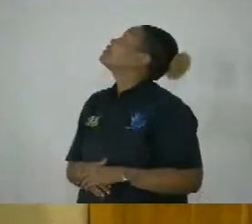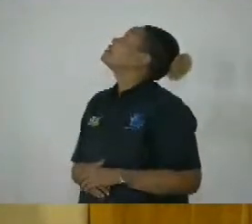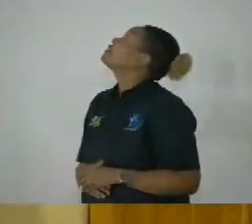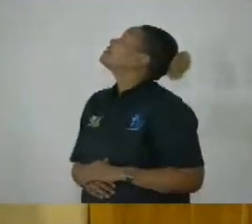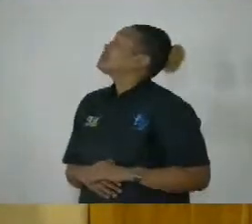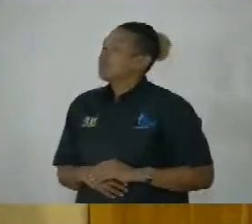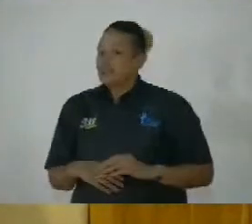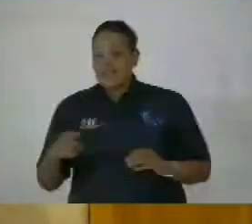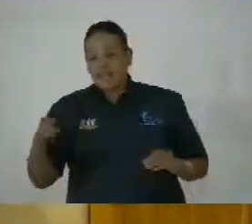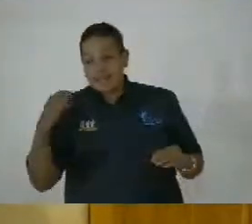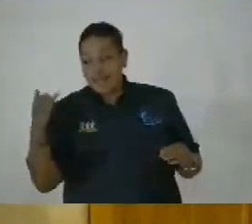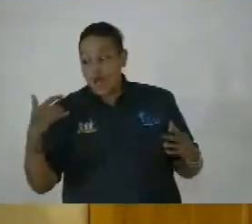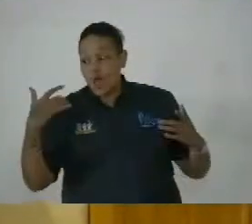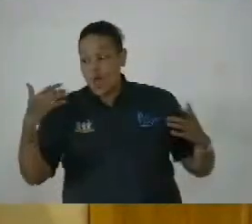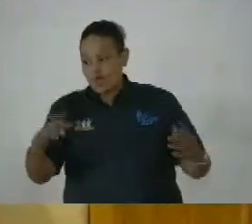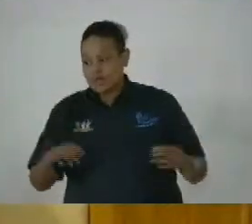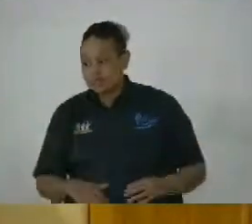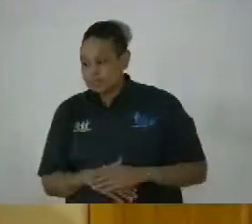to follow.